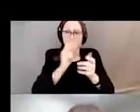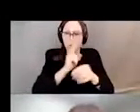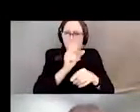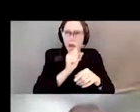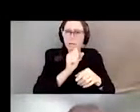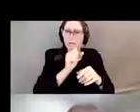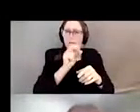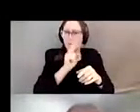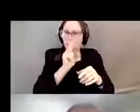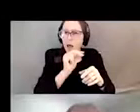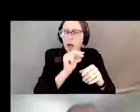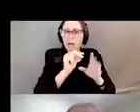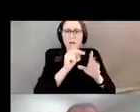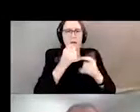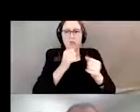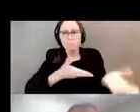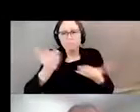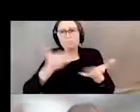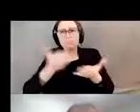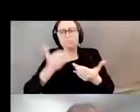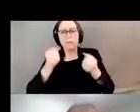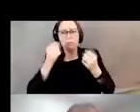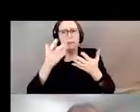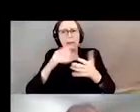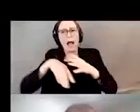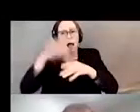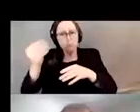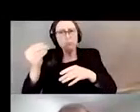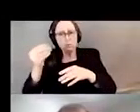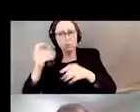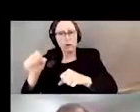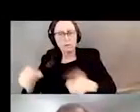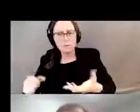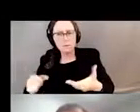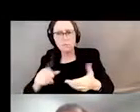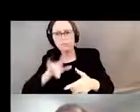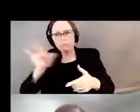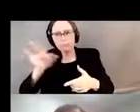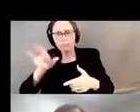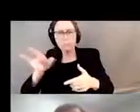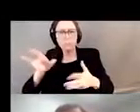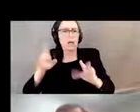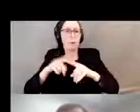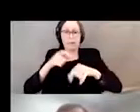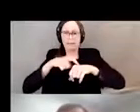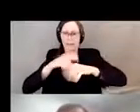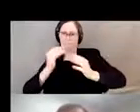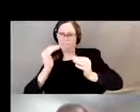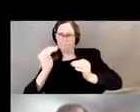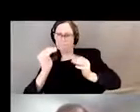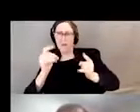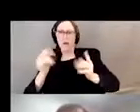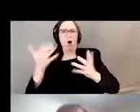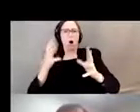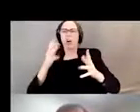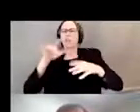and the United States out of Kabul as possible. But again, this timeline for this evacuation, it had already